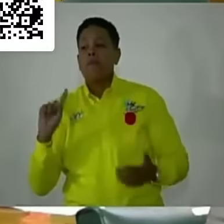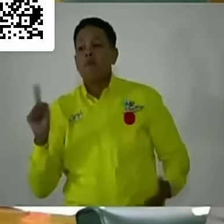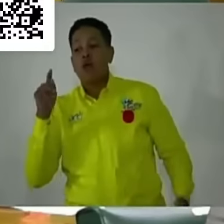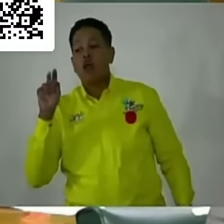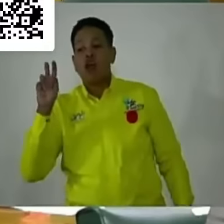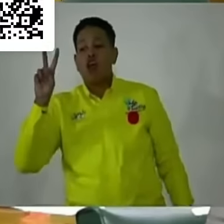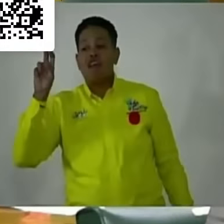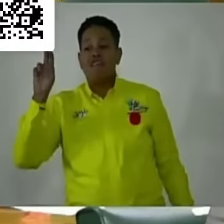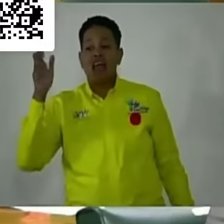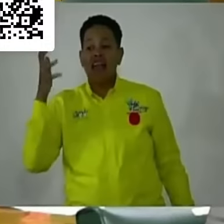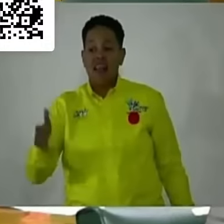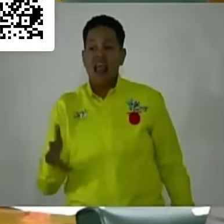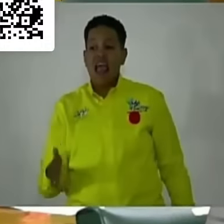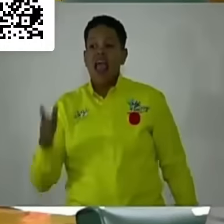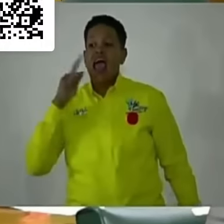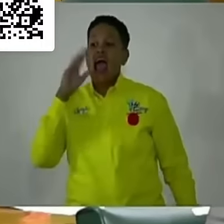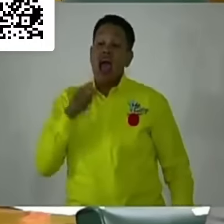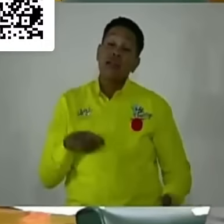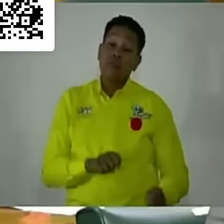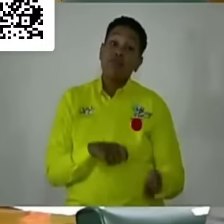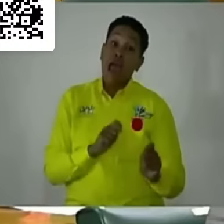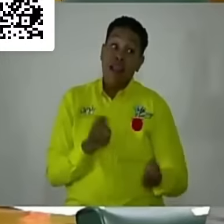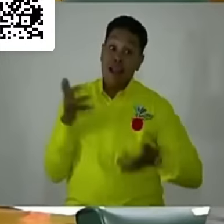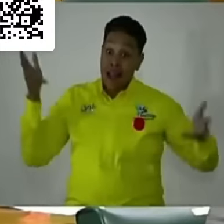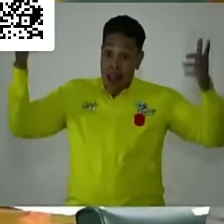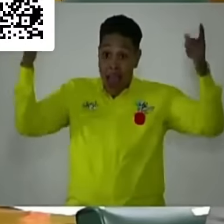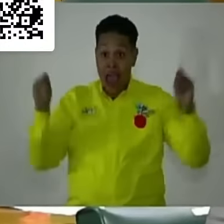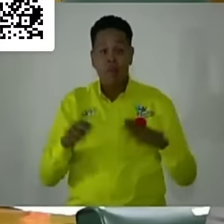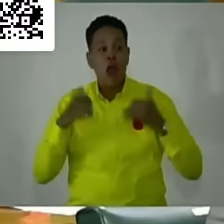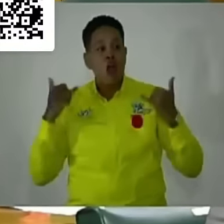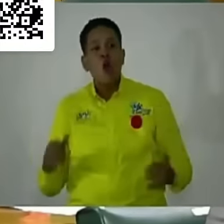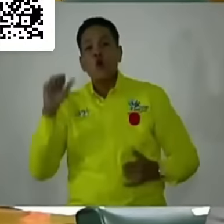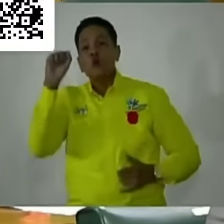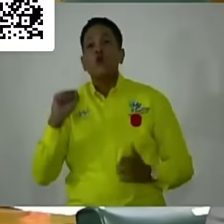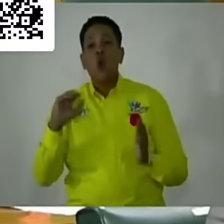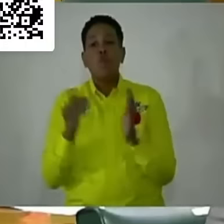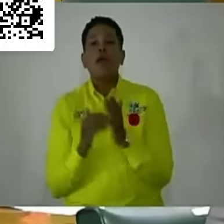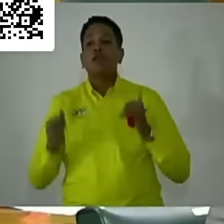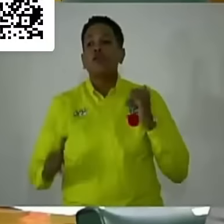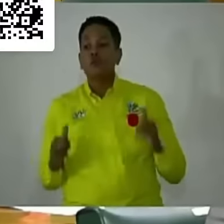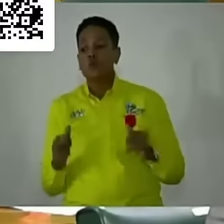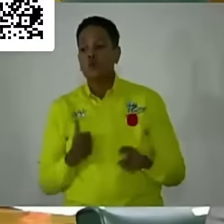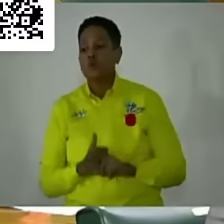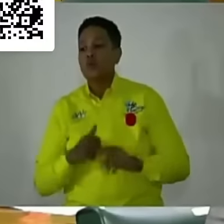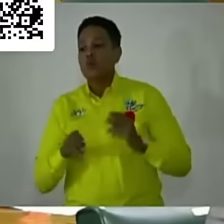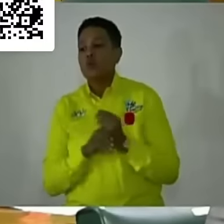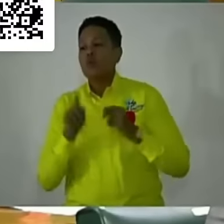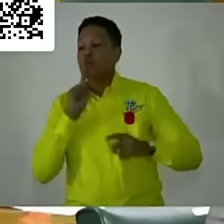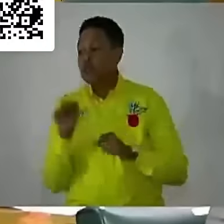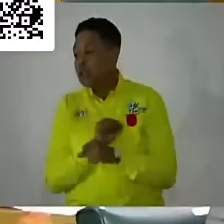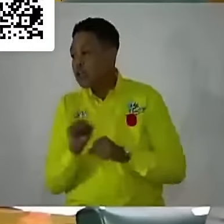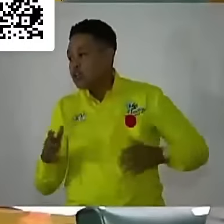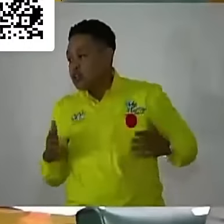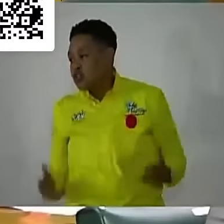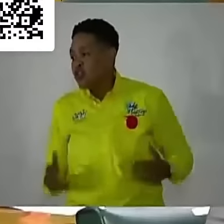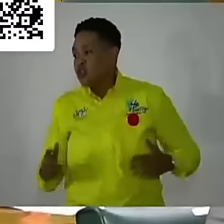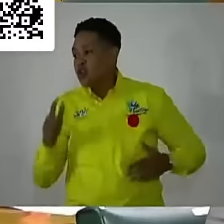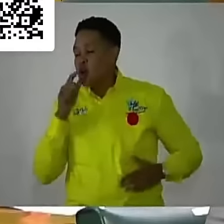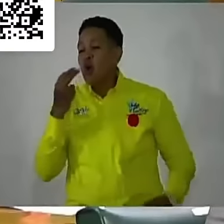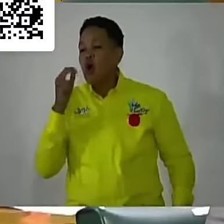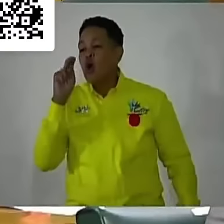is, and mining took place, and now South Manchester, which is literally